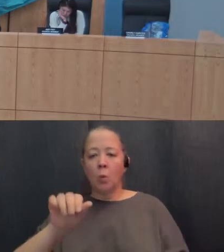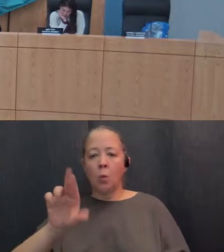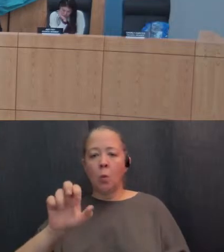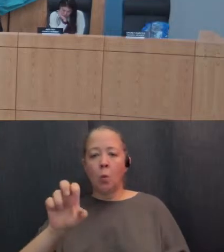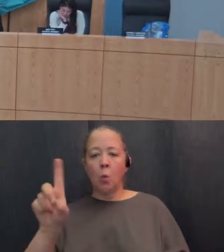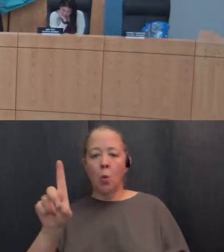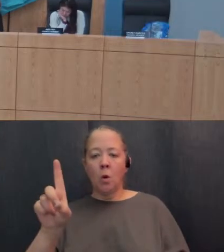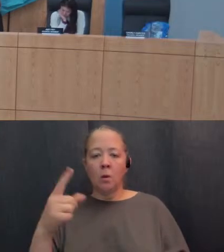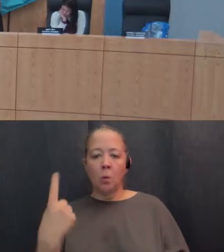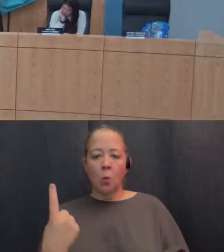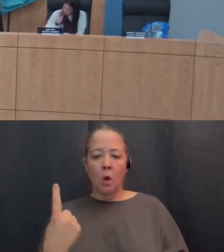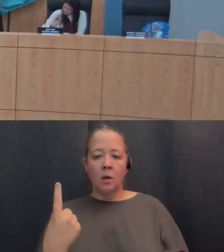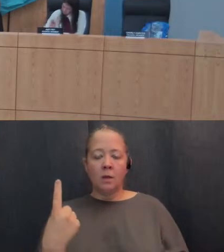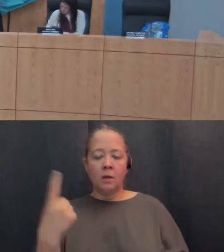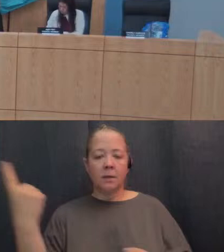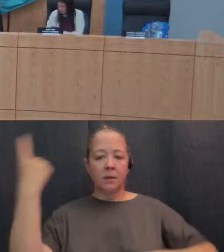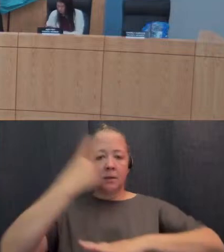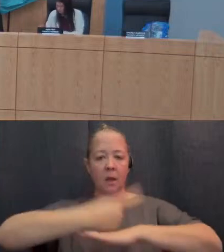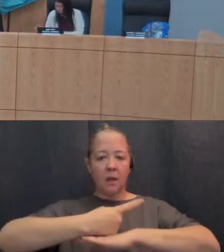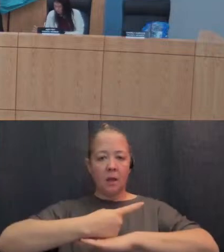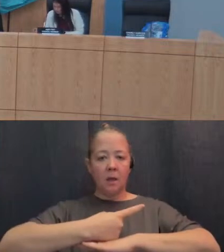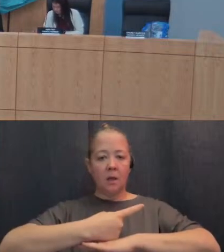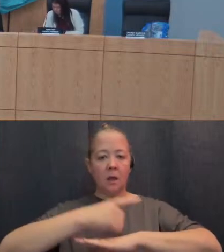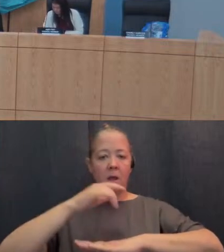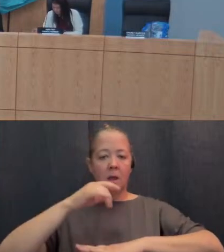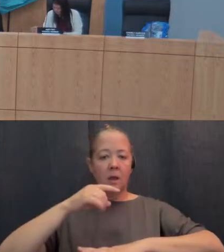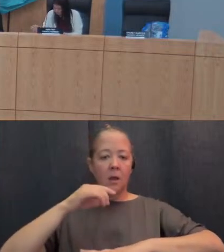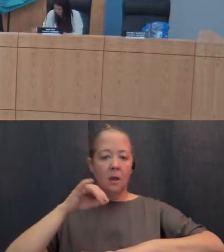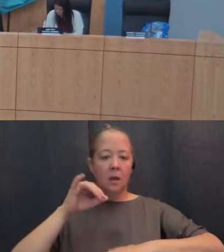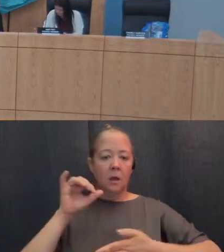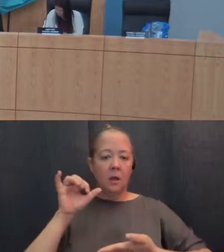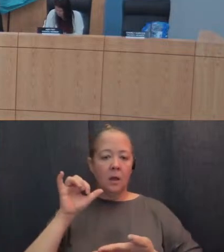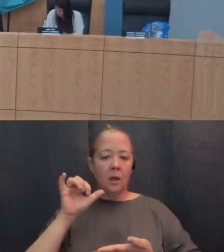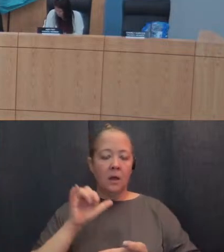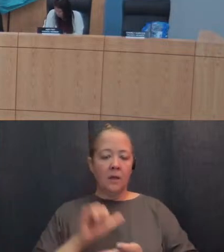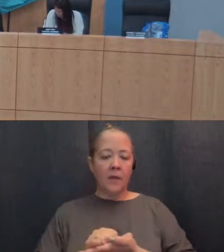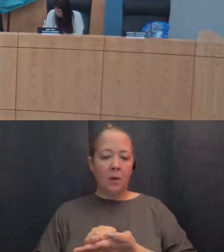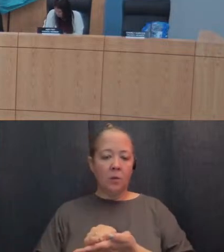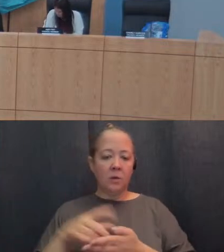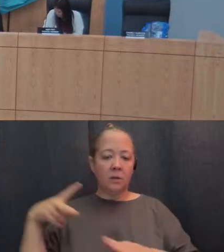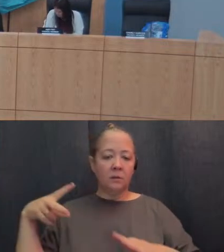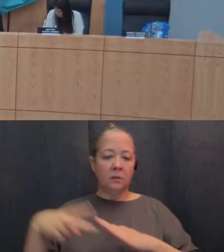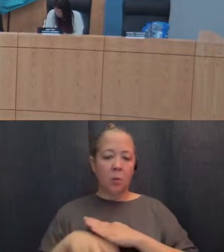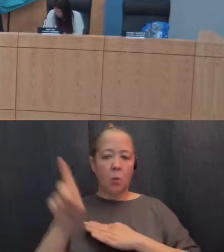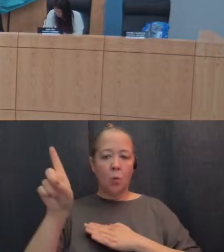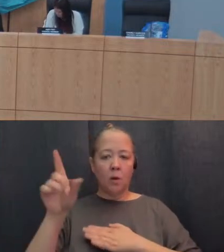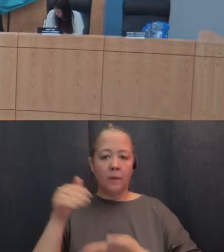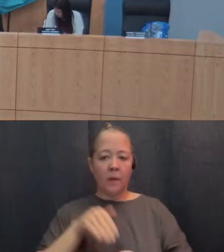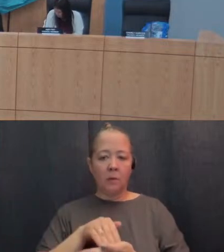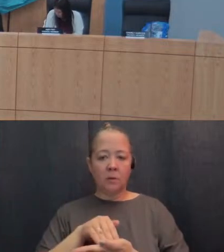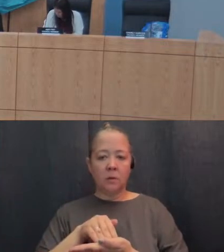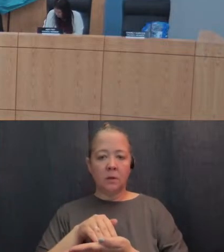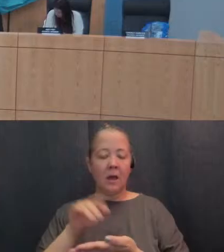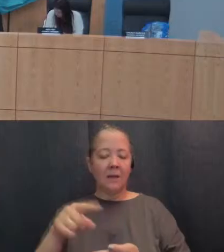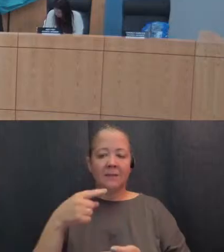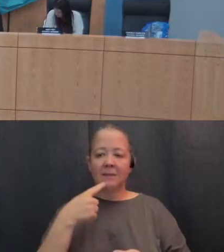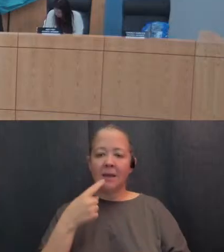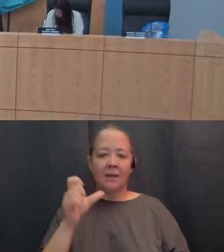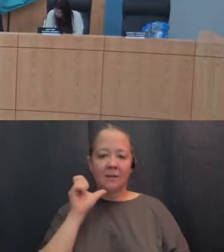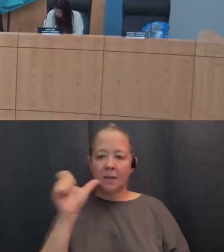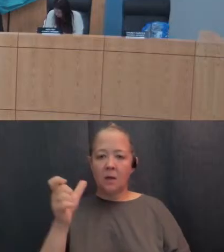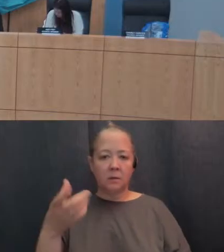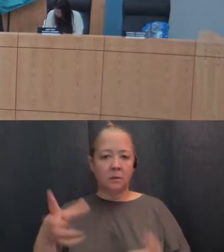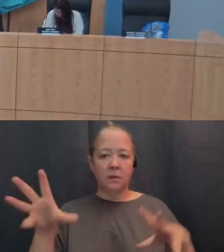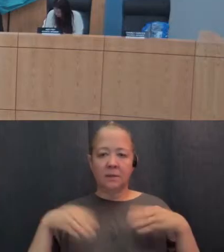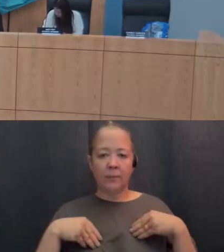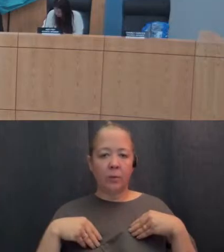$1,000 to be made. I came back right after that and said that's unacceptable. I can't be a hypocrite and ask that my